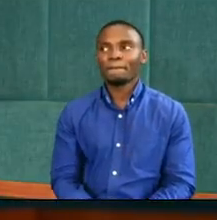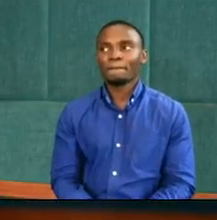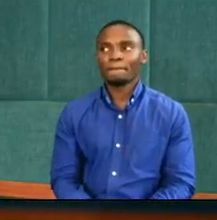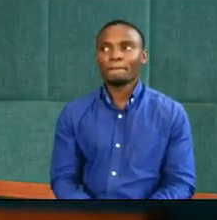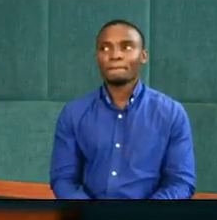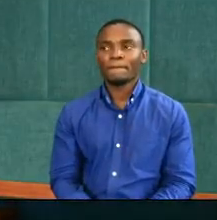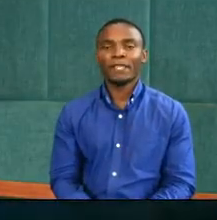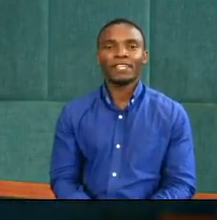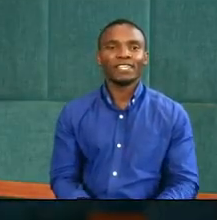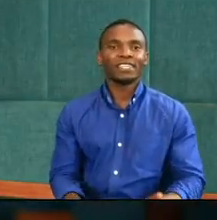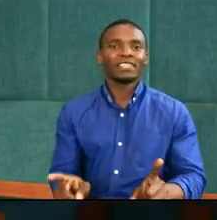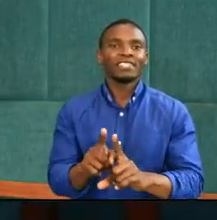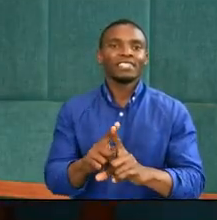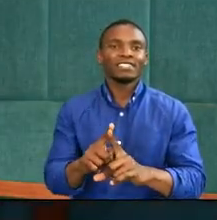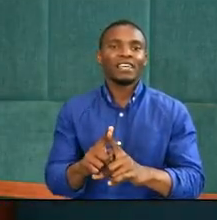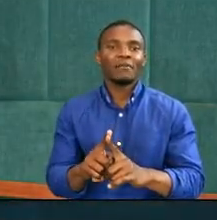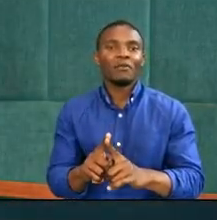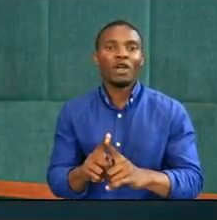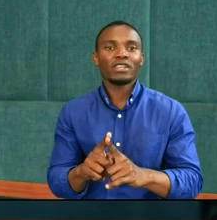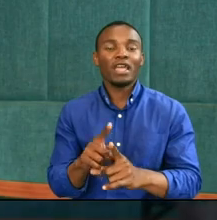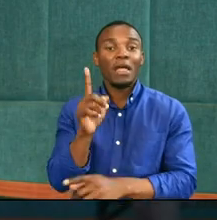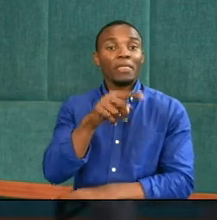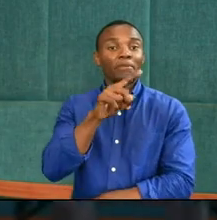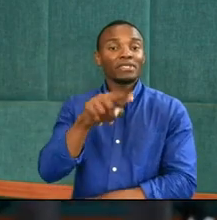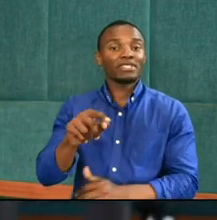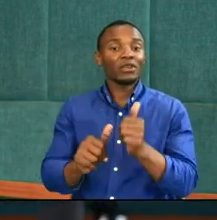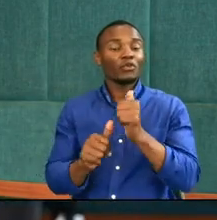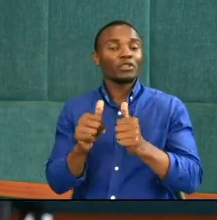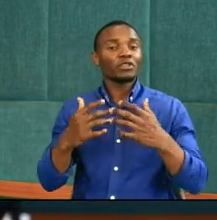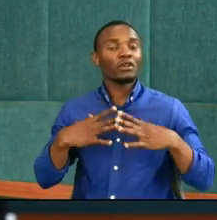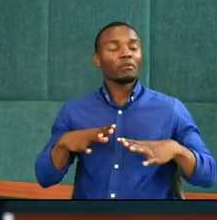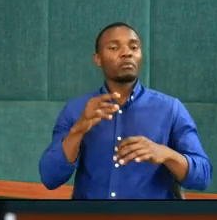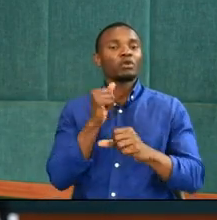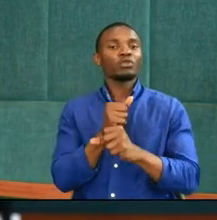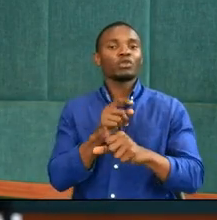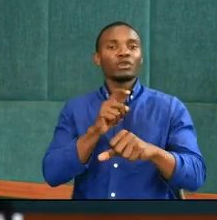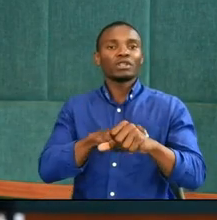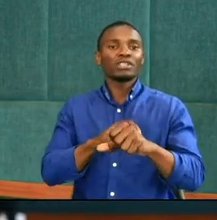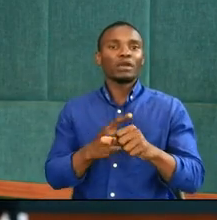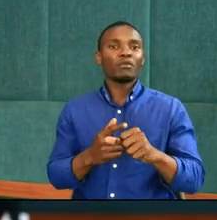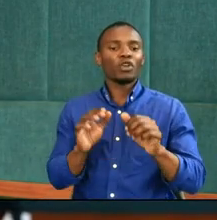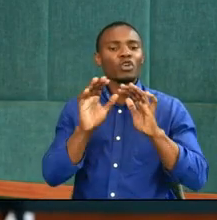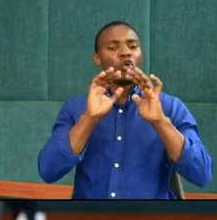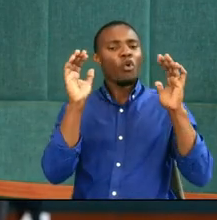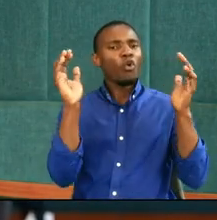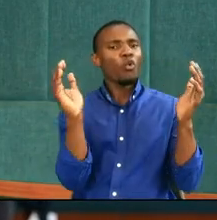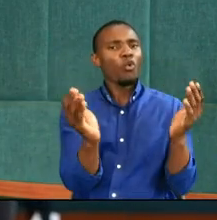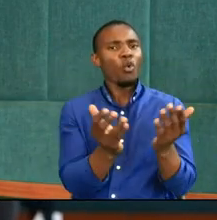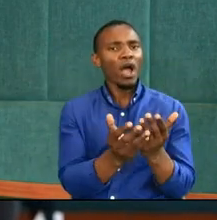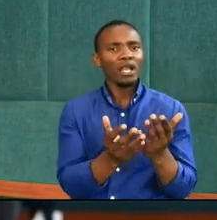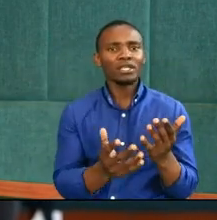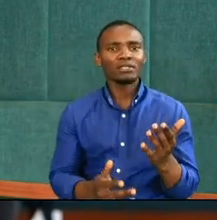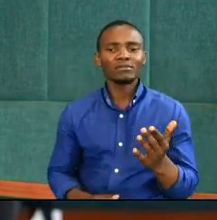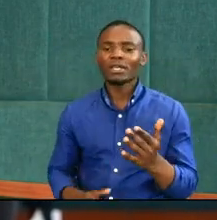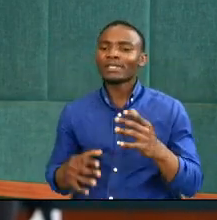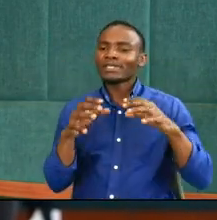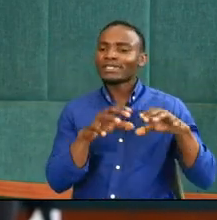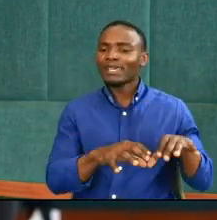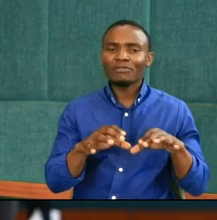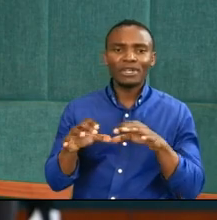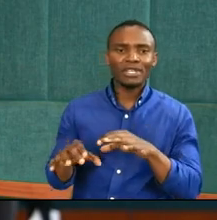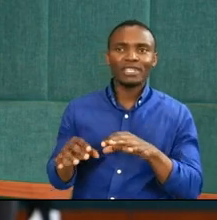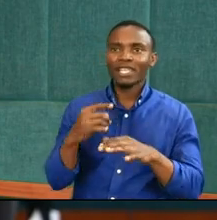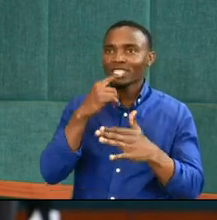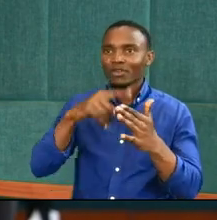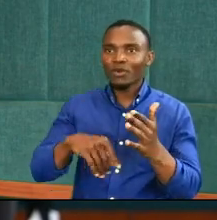And the mistake that a lot of people make is that when the world in turmoil, they said, yes,